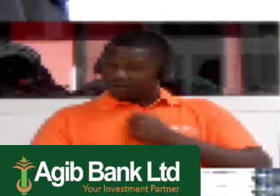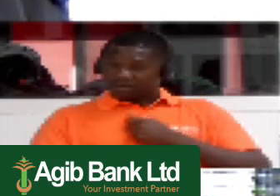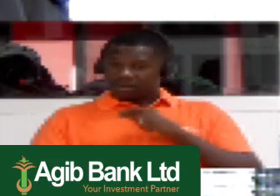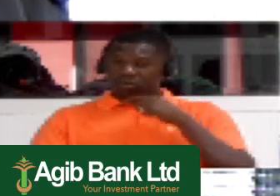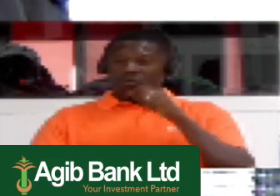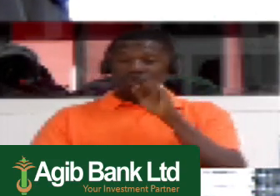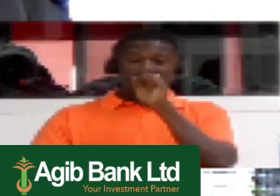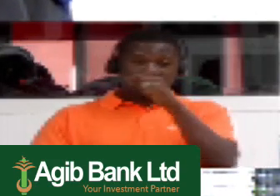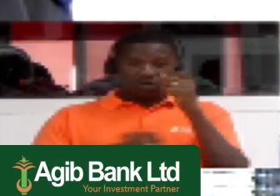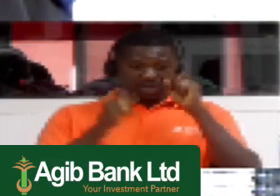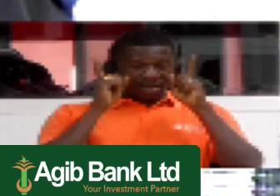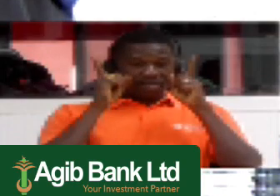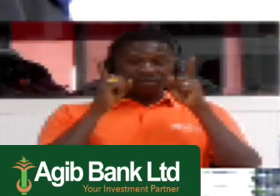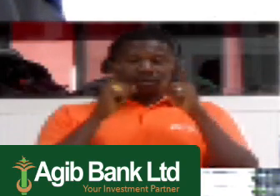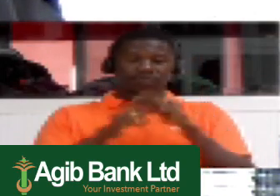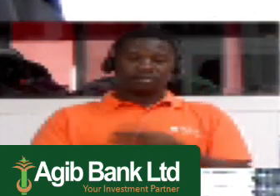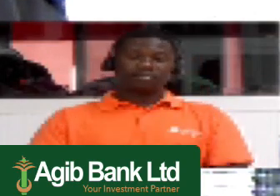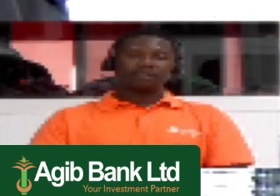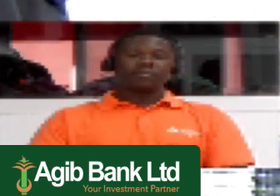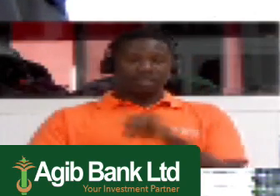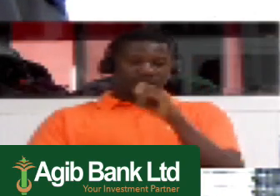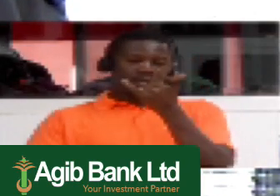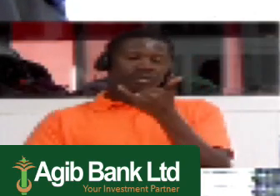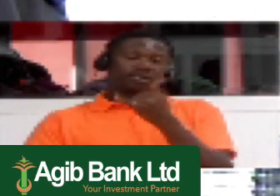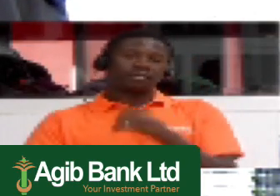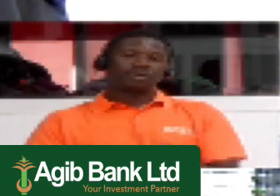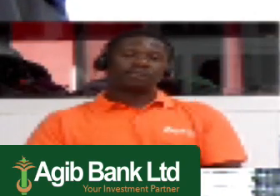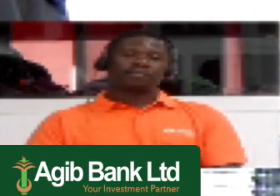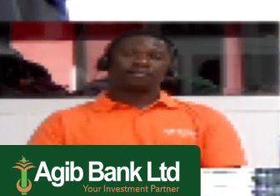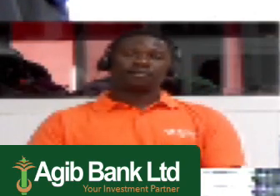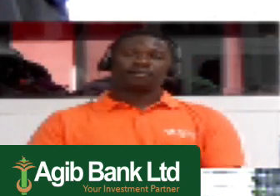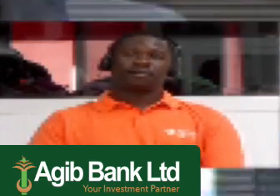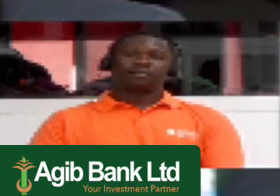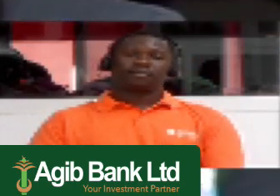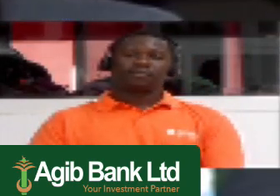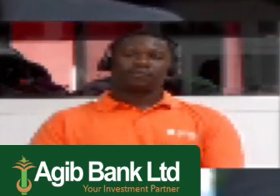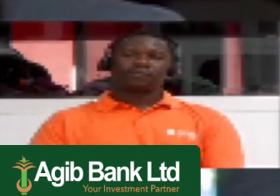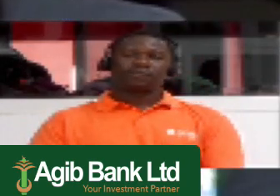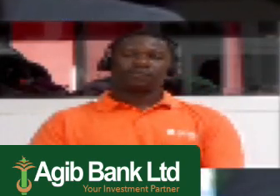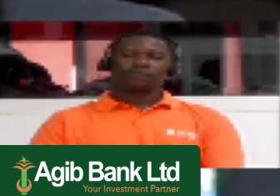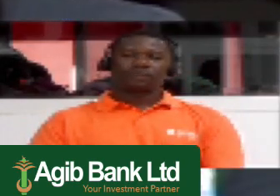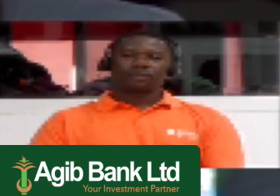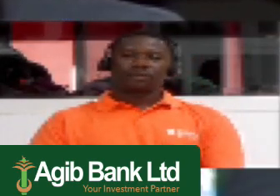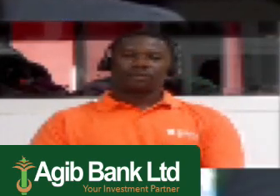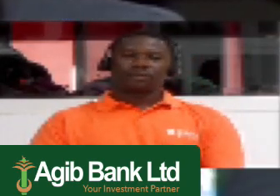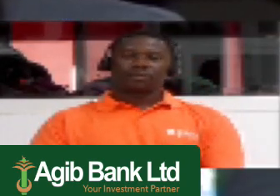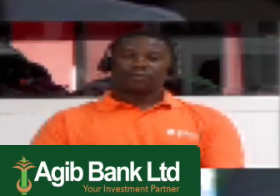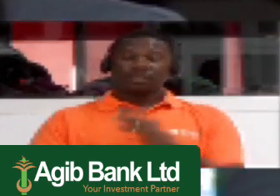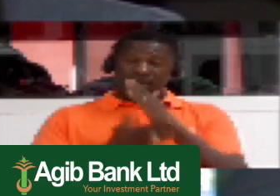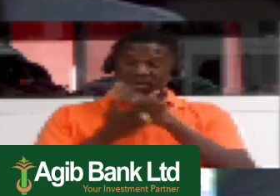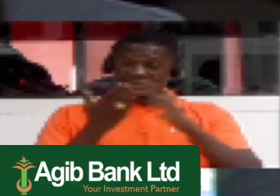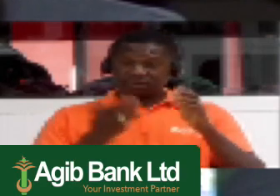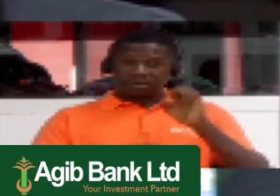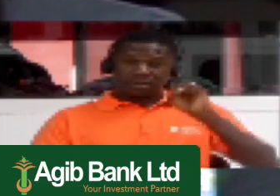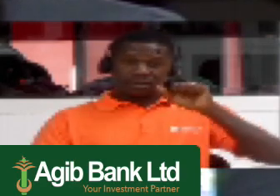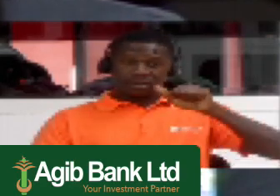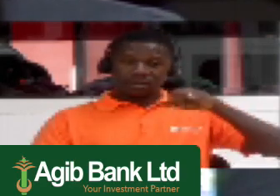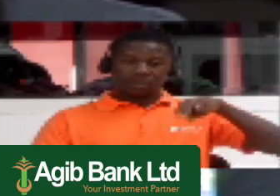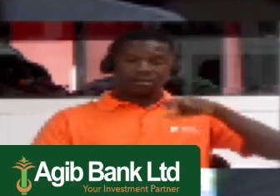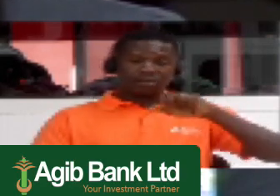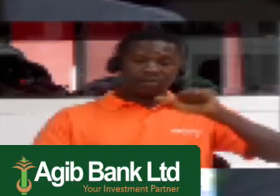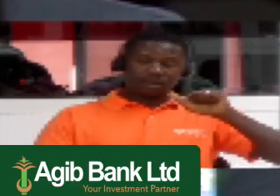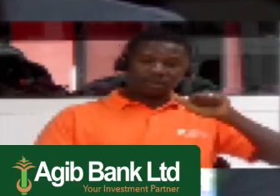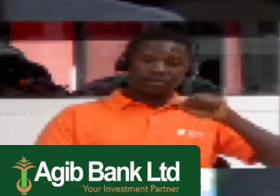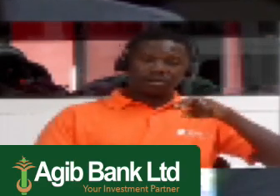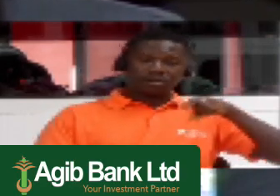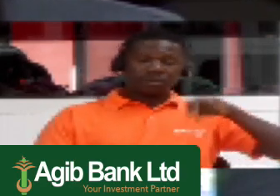silaring alfaul niola. Ade. Yes. Apart from Sanamanjang, did you know any other members of the junglers at this point